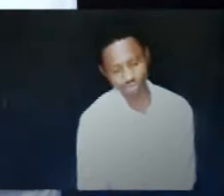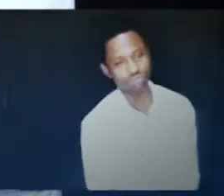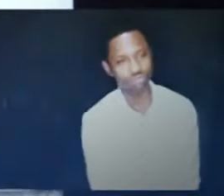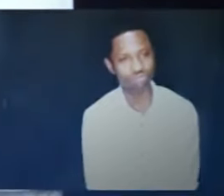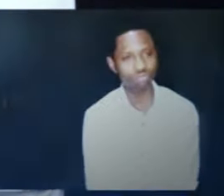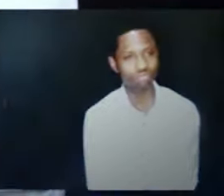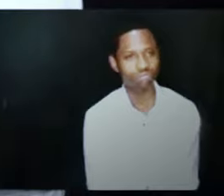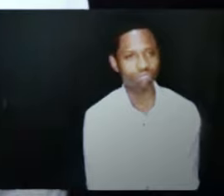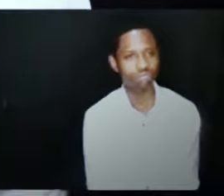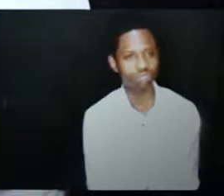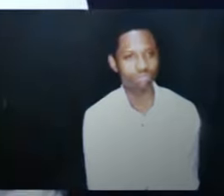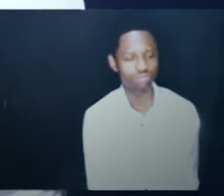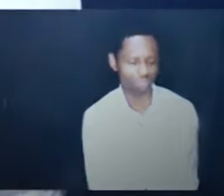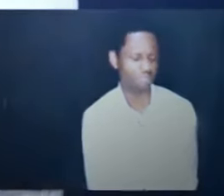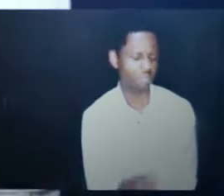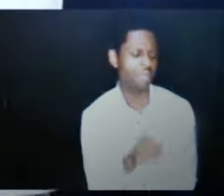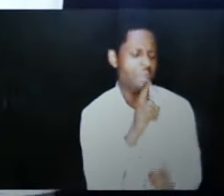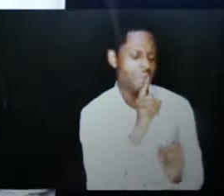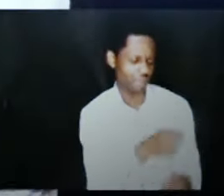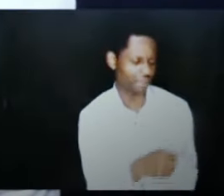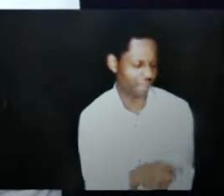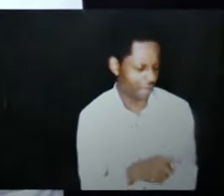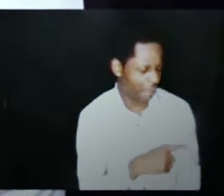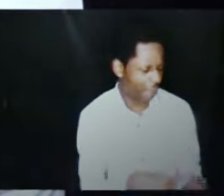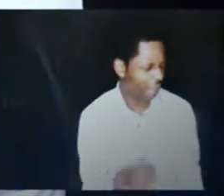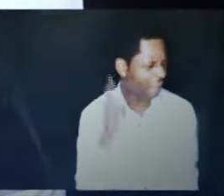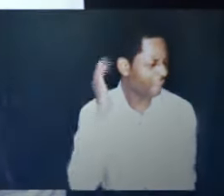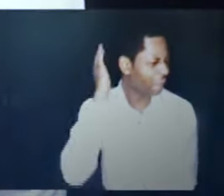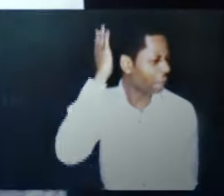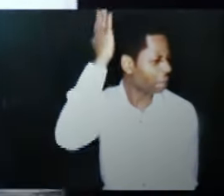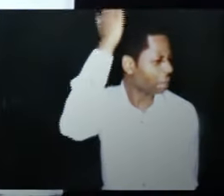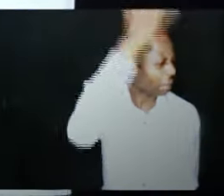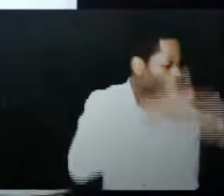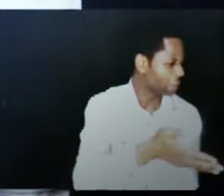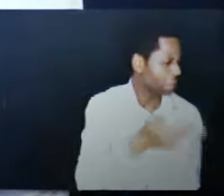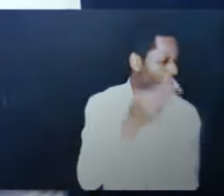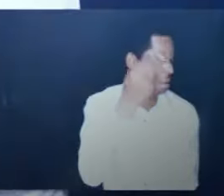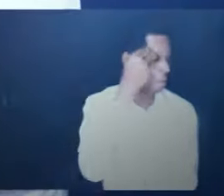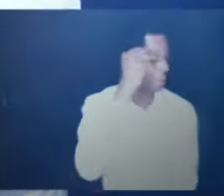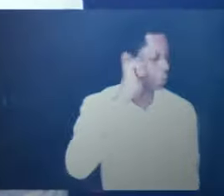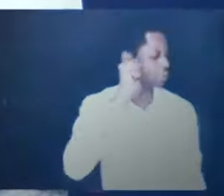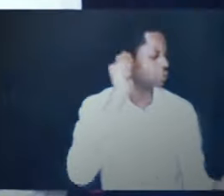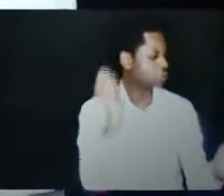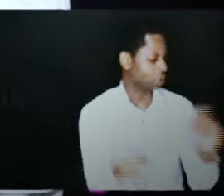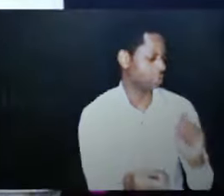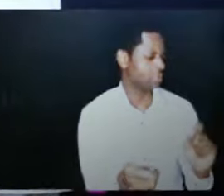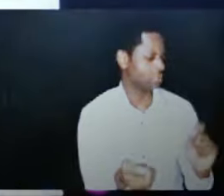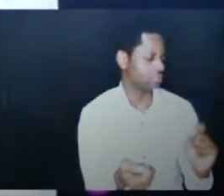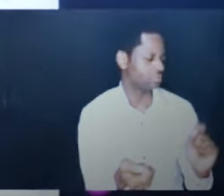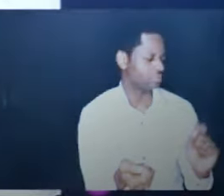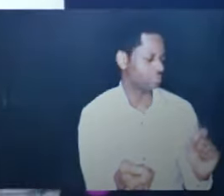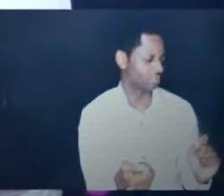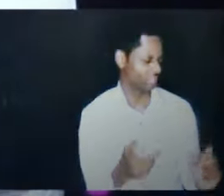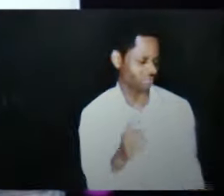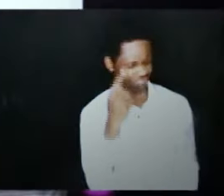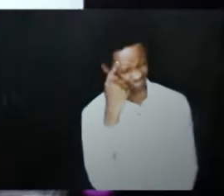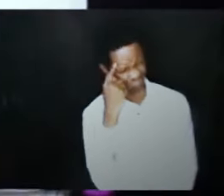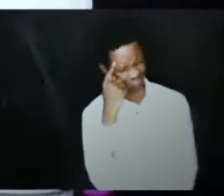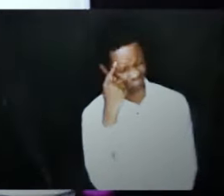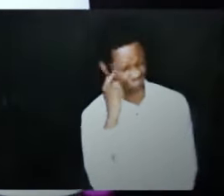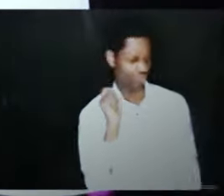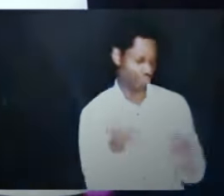But later he changed his mind and went. So